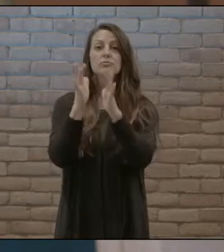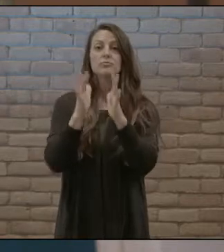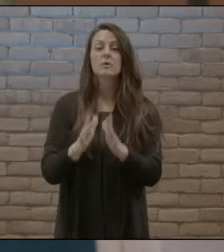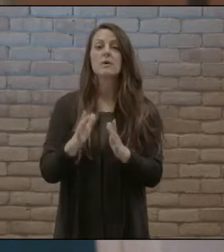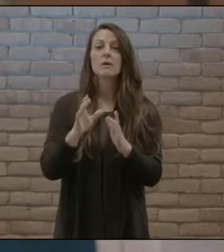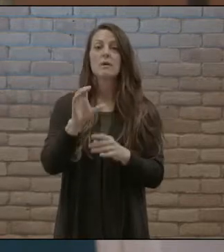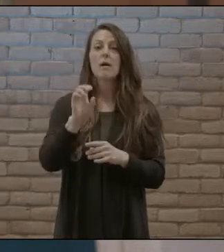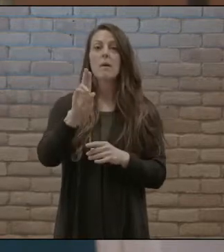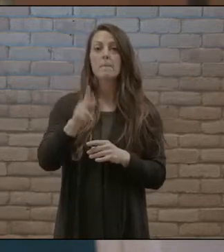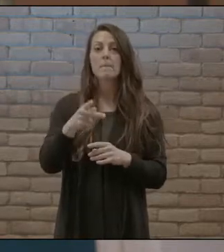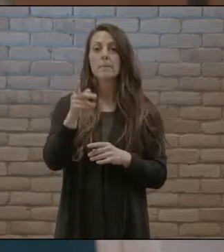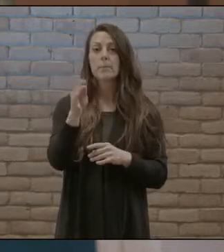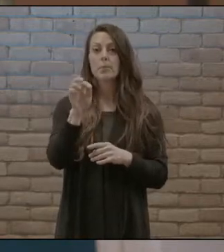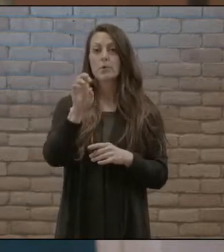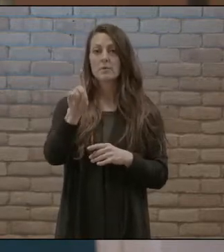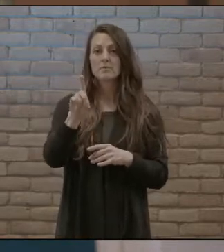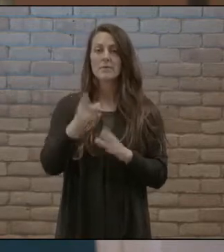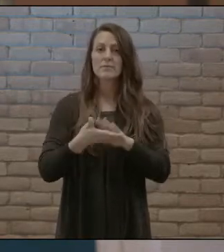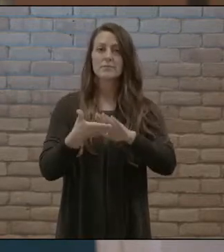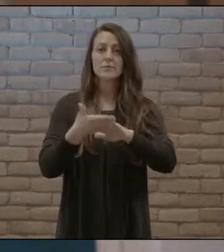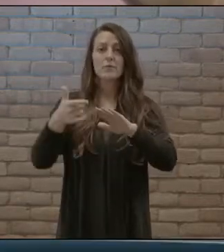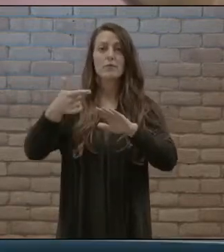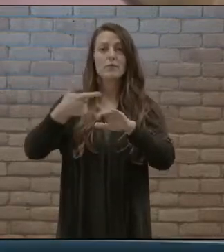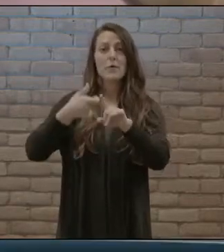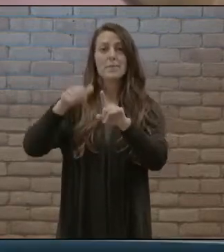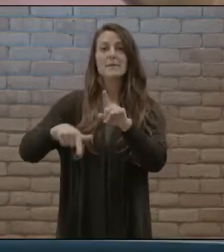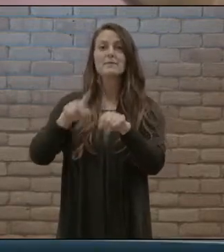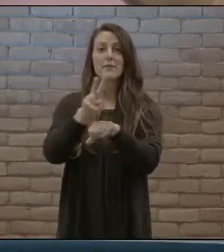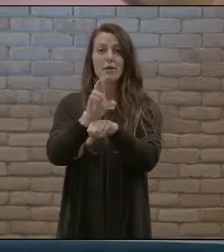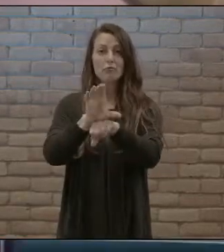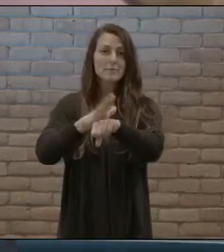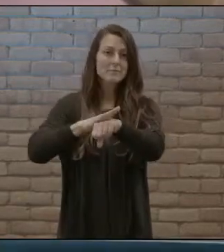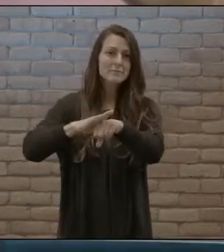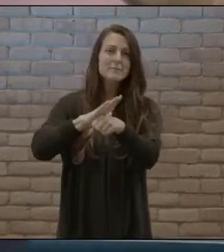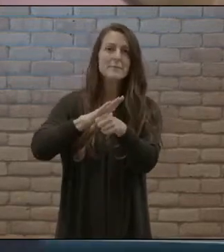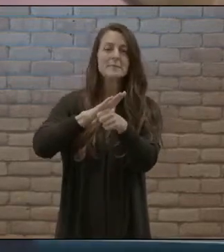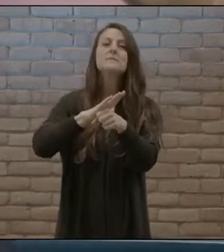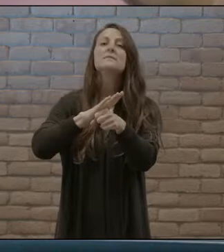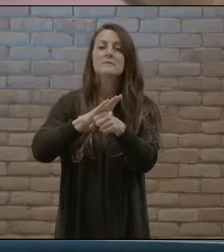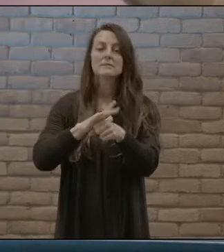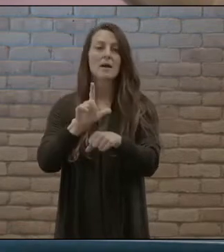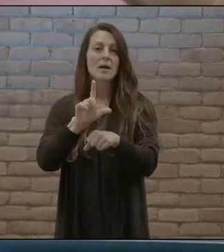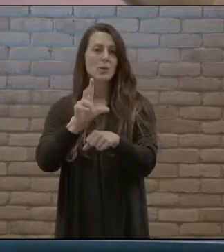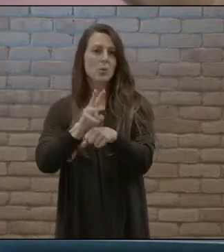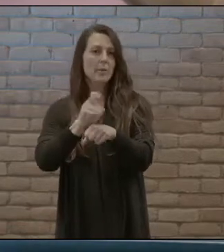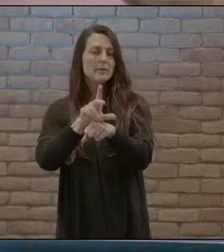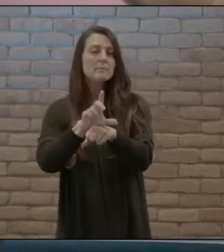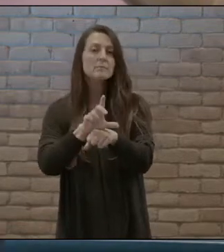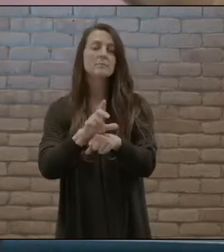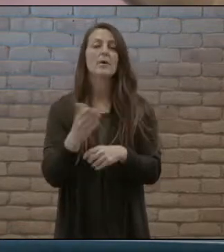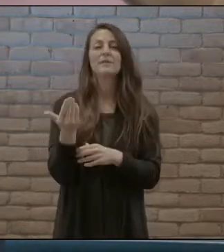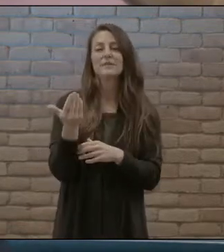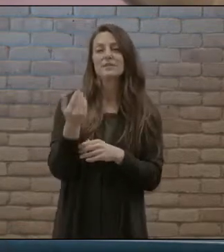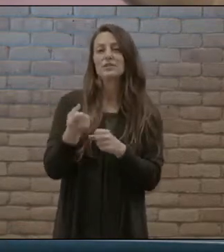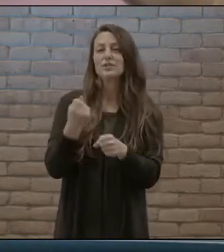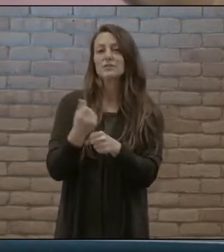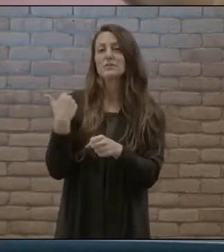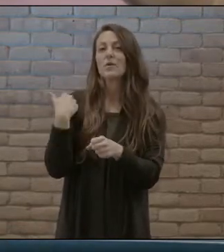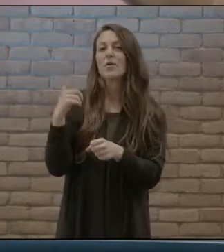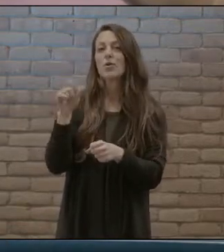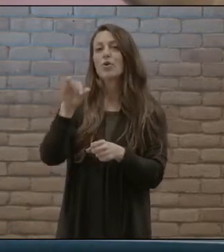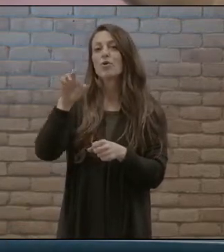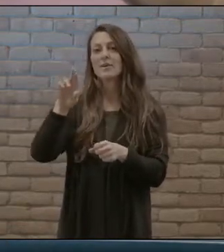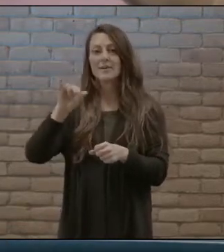operated out of our Valley Creek campus here at Woodbury Lutheran Church. And about 15 years ago, one of our members, Lori Nixon, had a dream